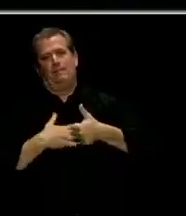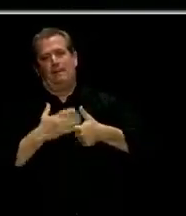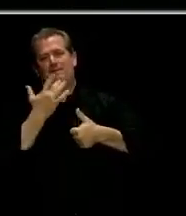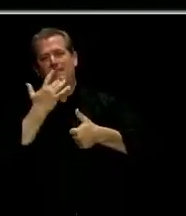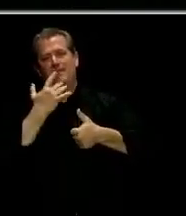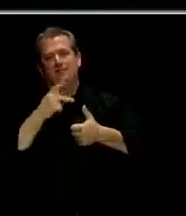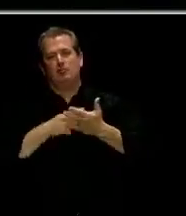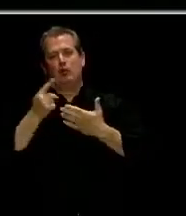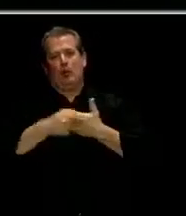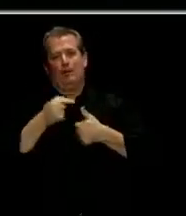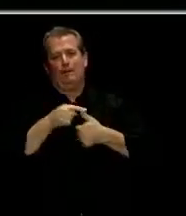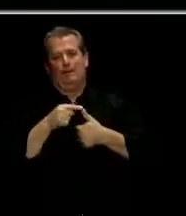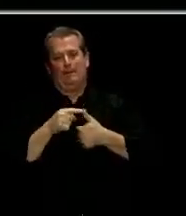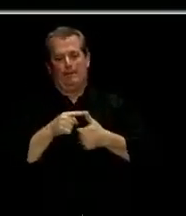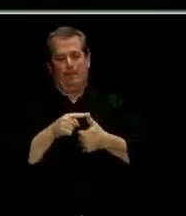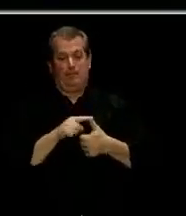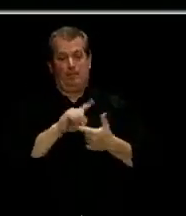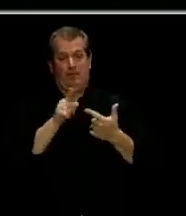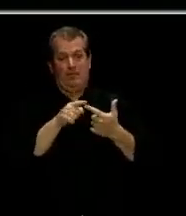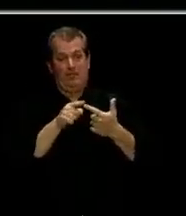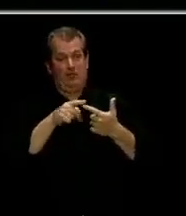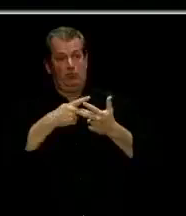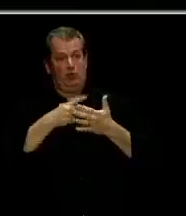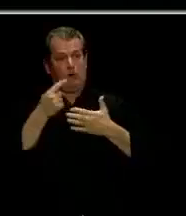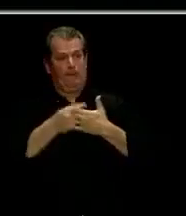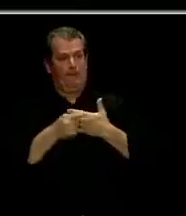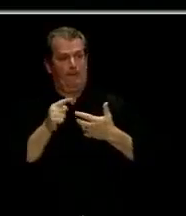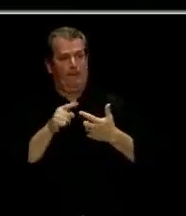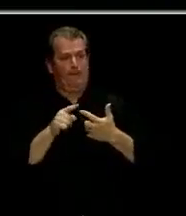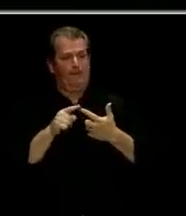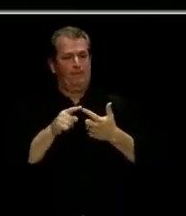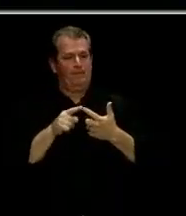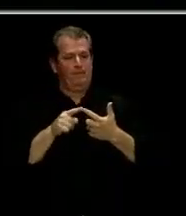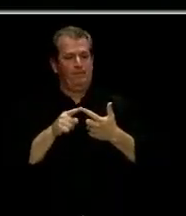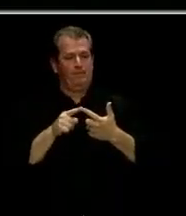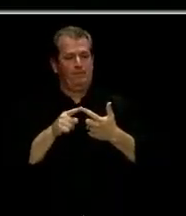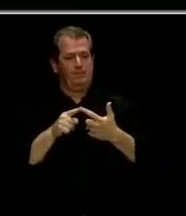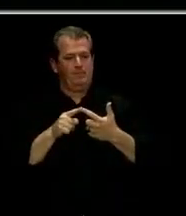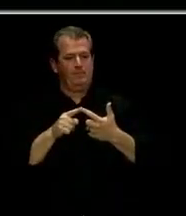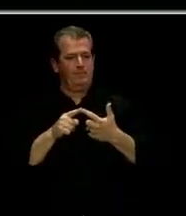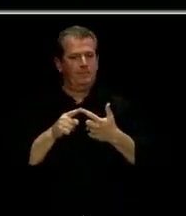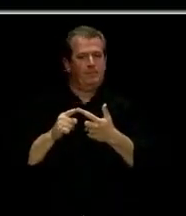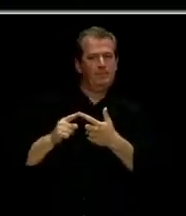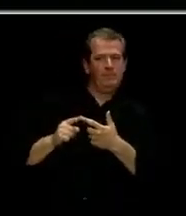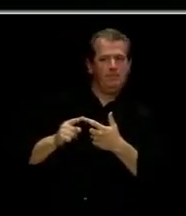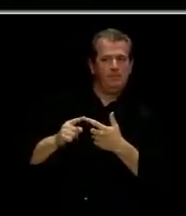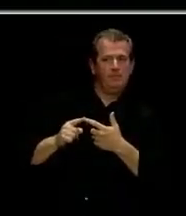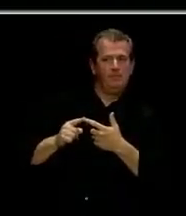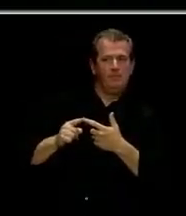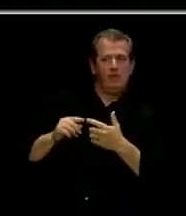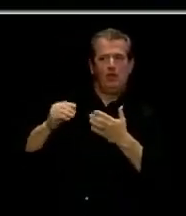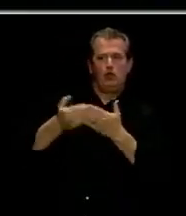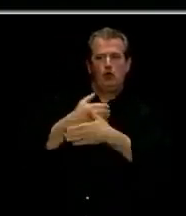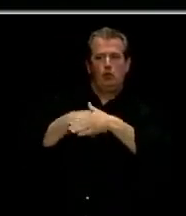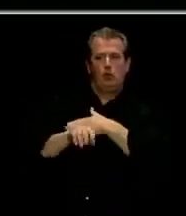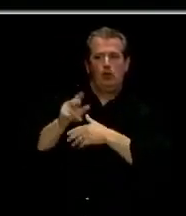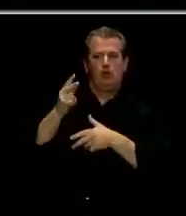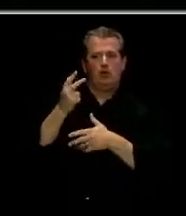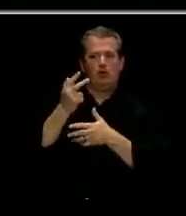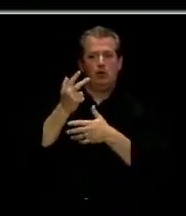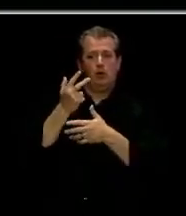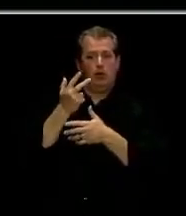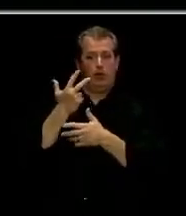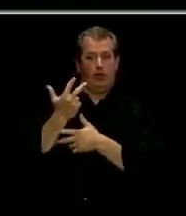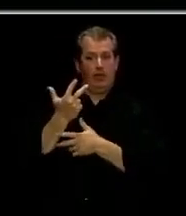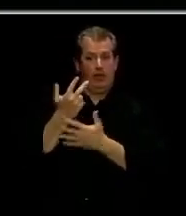have. Another program I want to highlight is our newborn screening program. So this is a program,